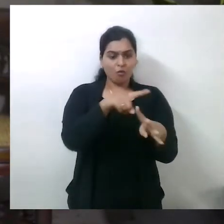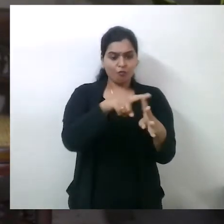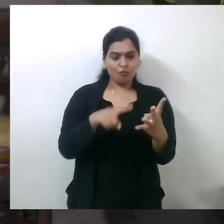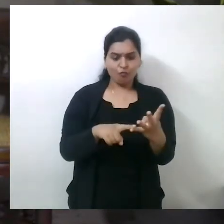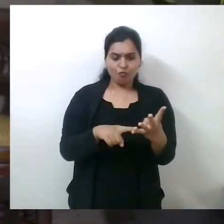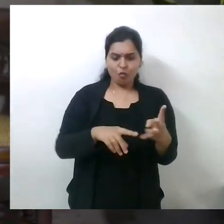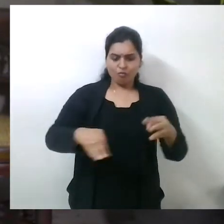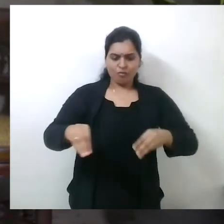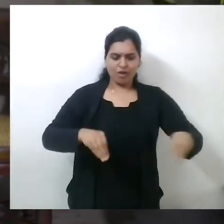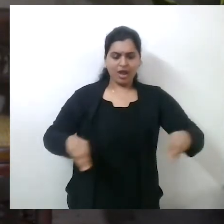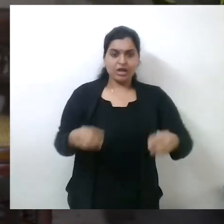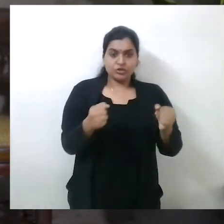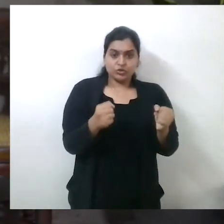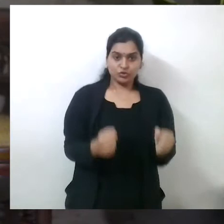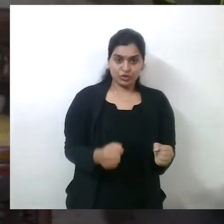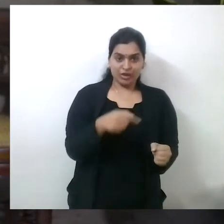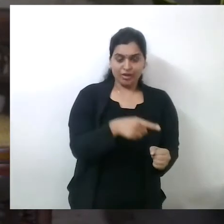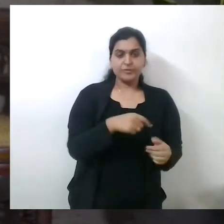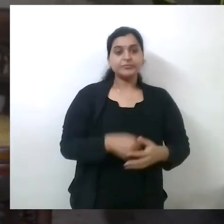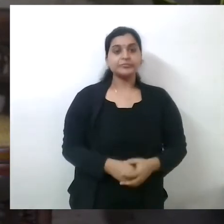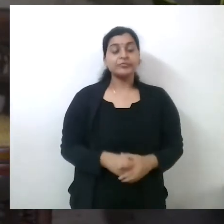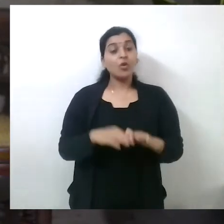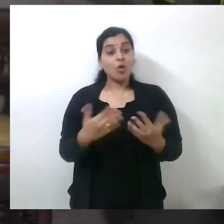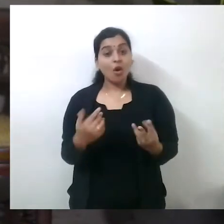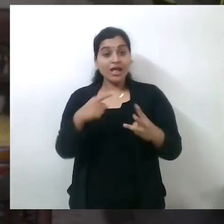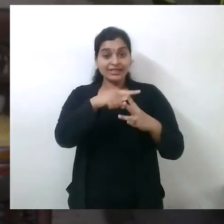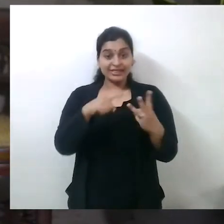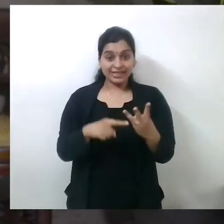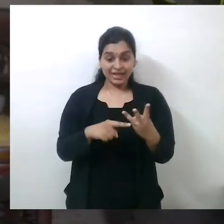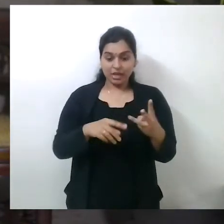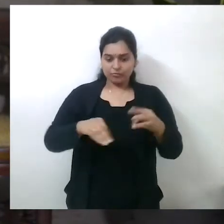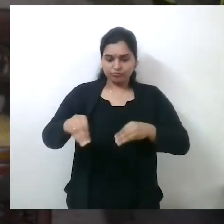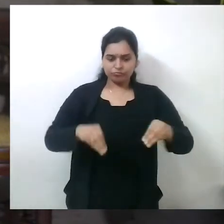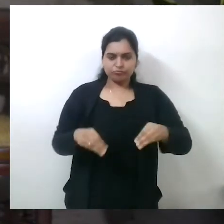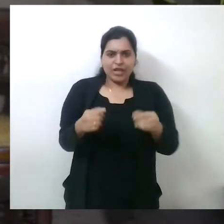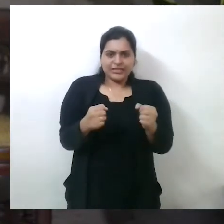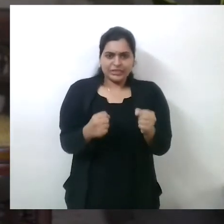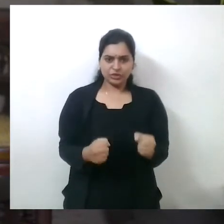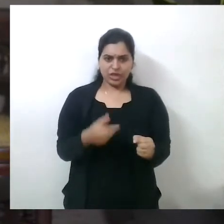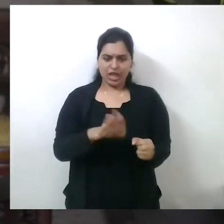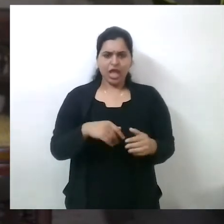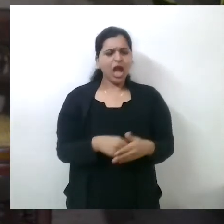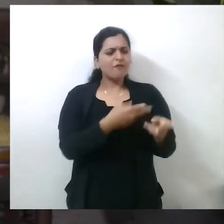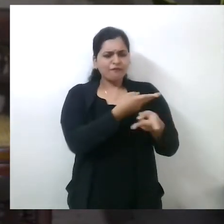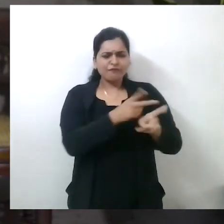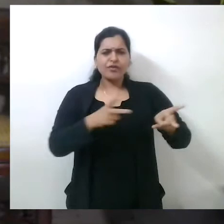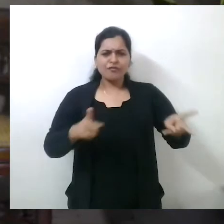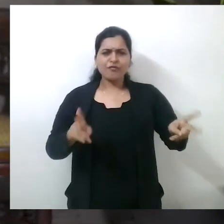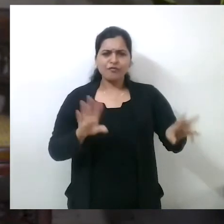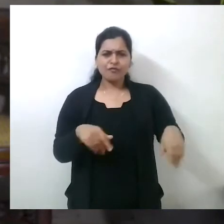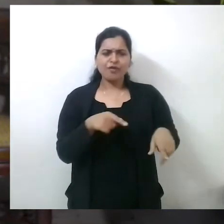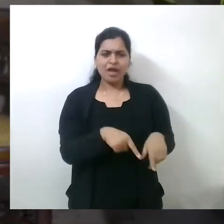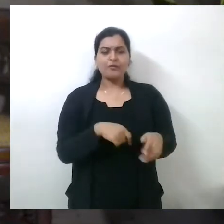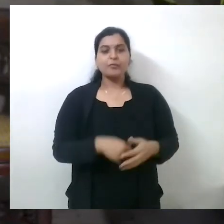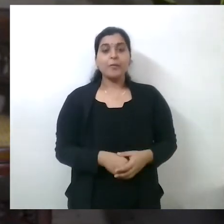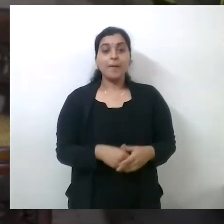four-legged device is called a charpai, and a three-legged device is called a tipai, and like that you've got the chauki and